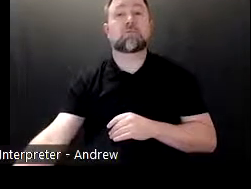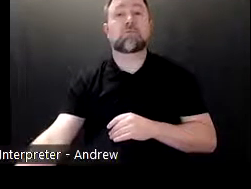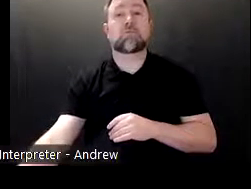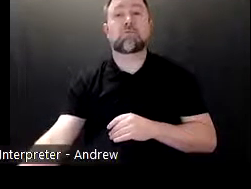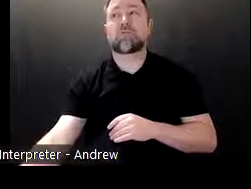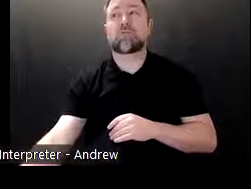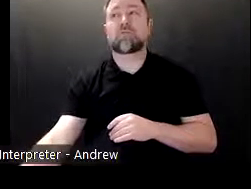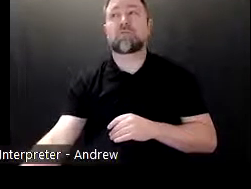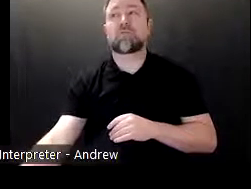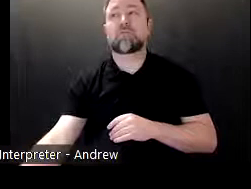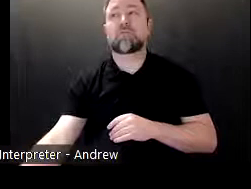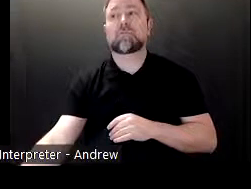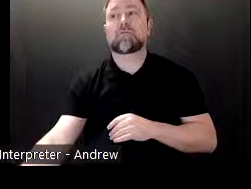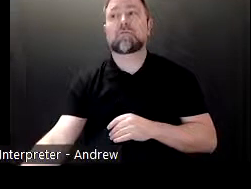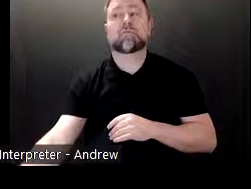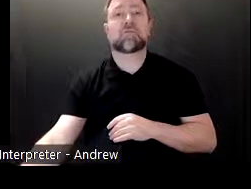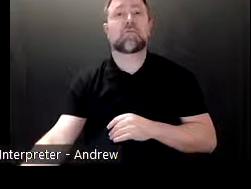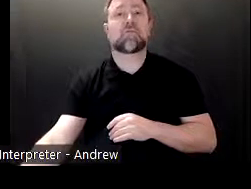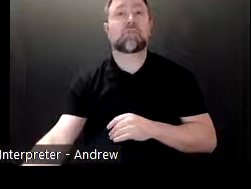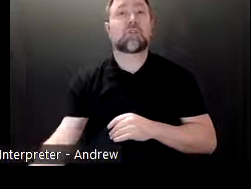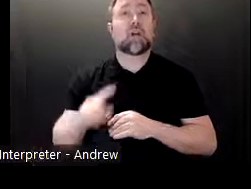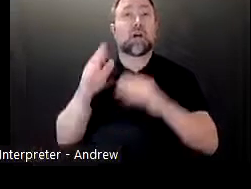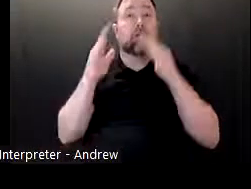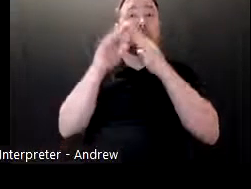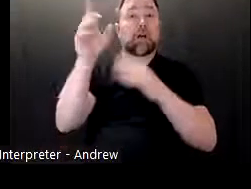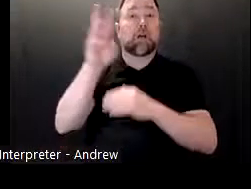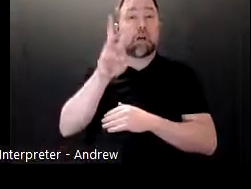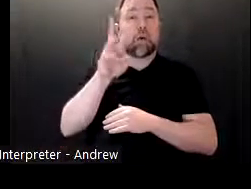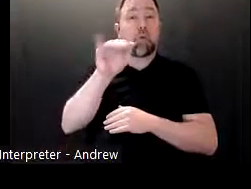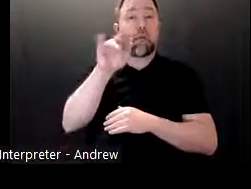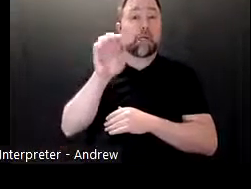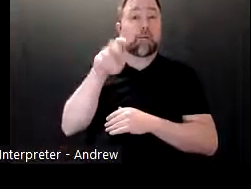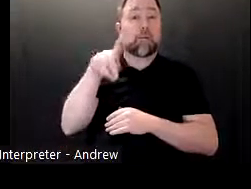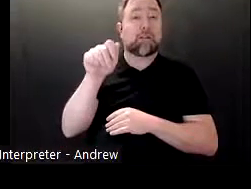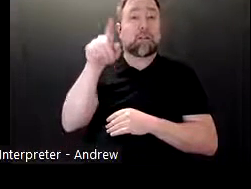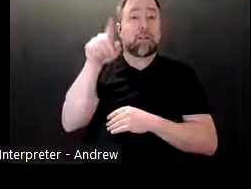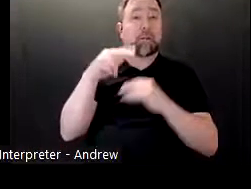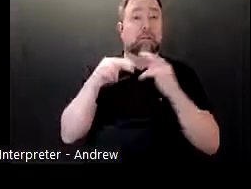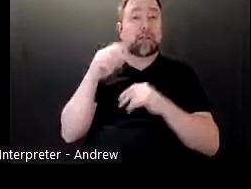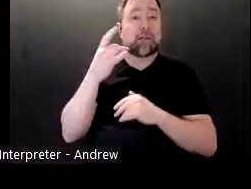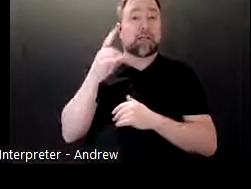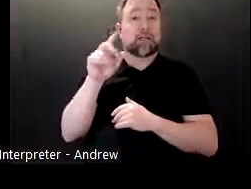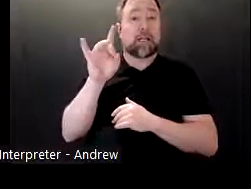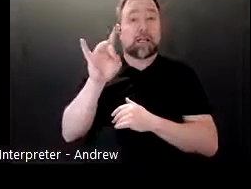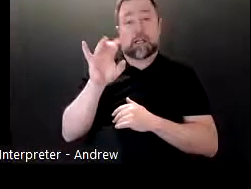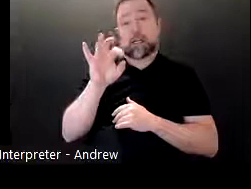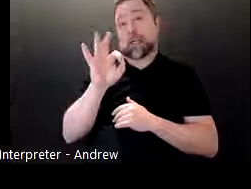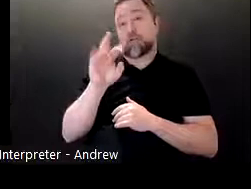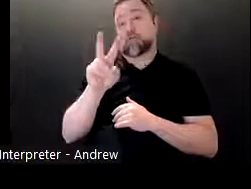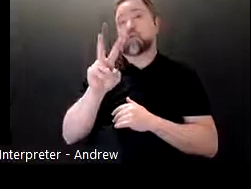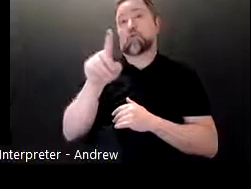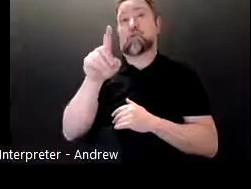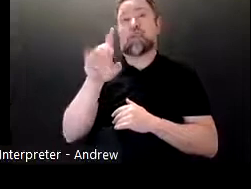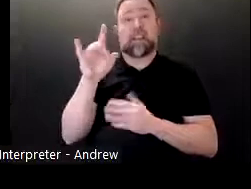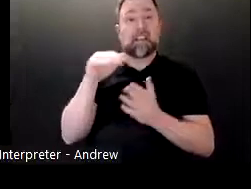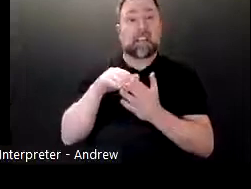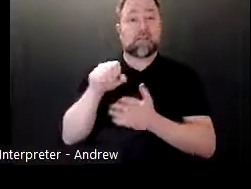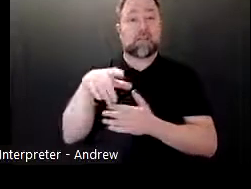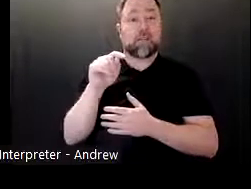At upper right, a current listing in Wayne, Pennsylvania, built in 1892 at 8,000 square feet